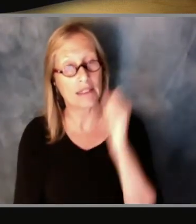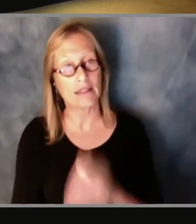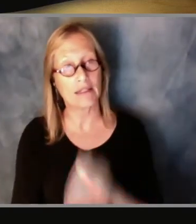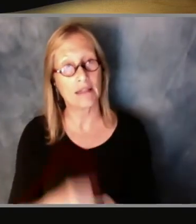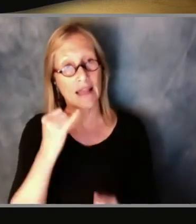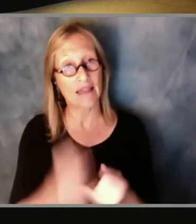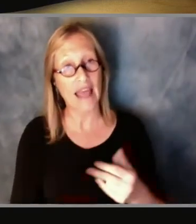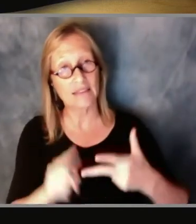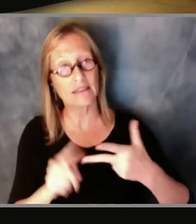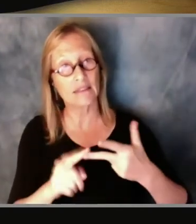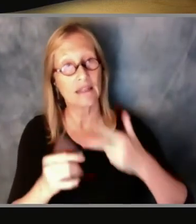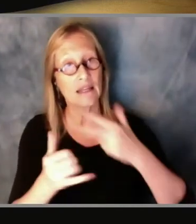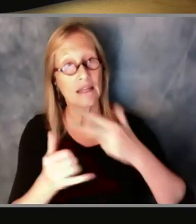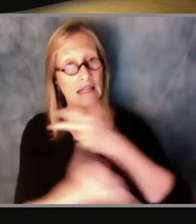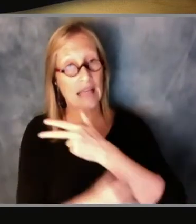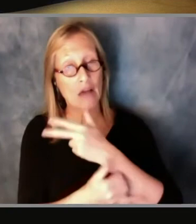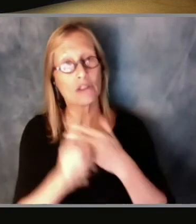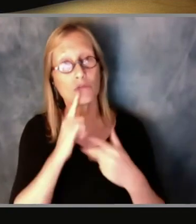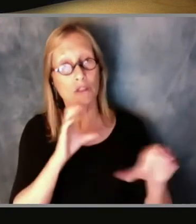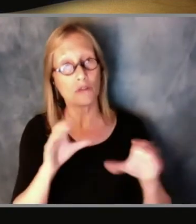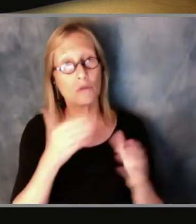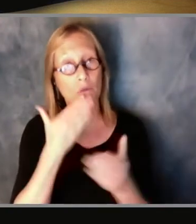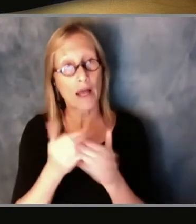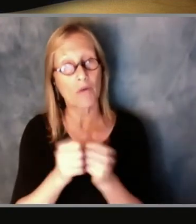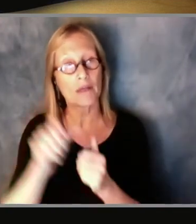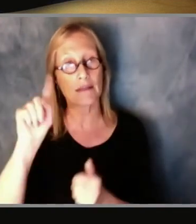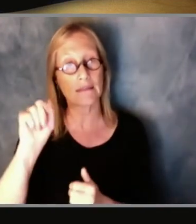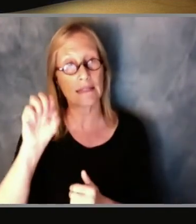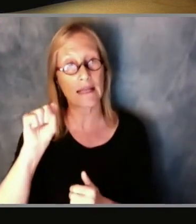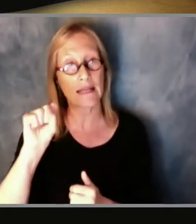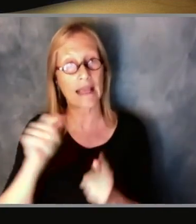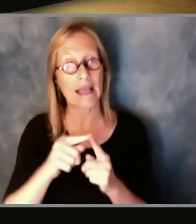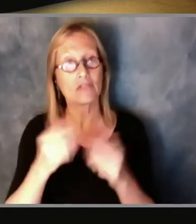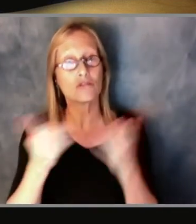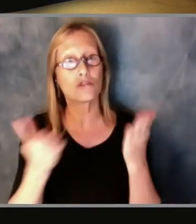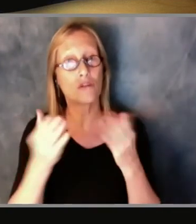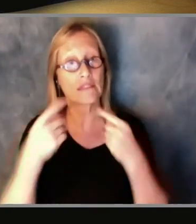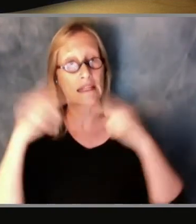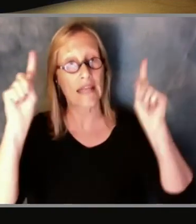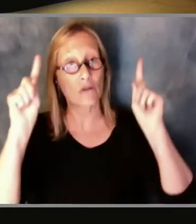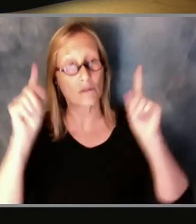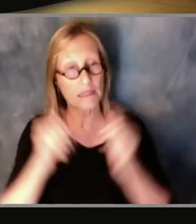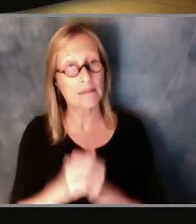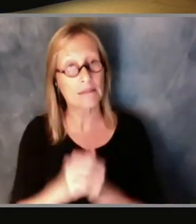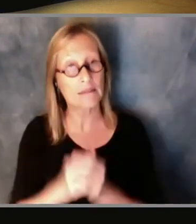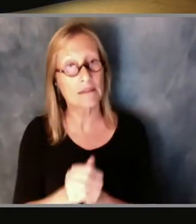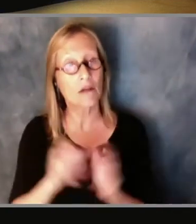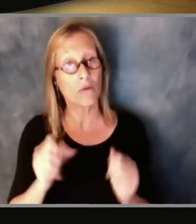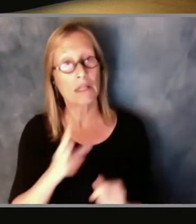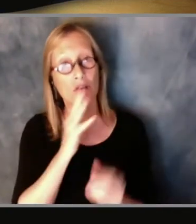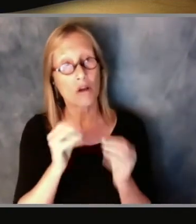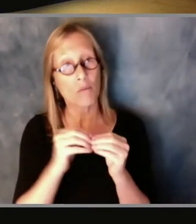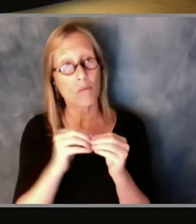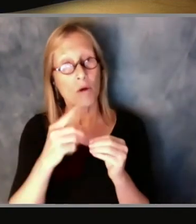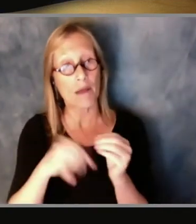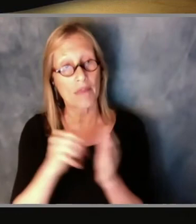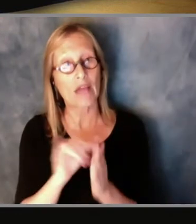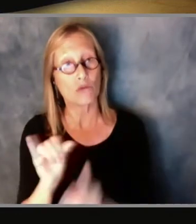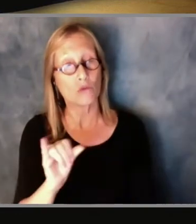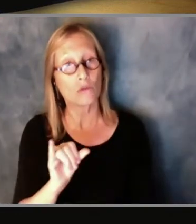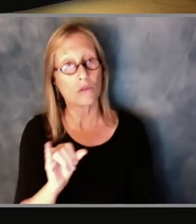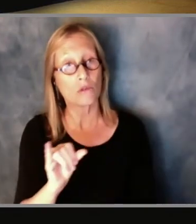good job with PSAs, public service announcements. We can talk about that. having a public